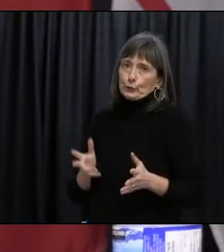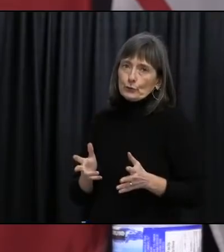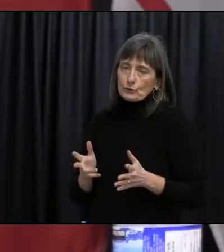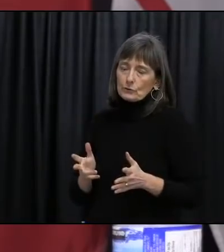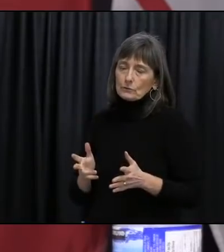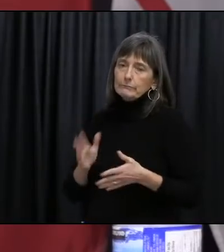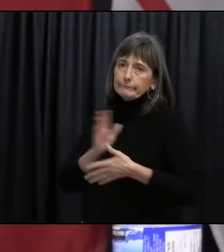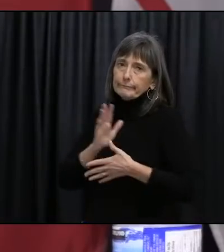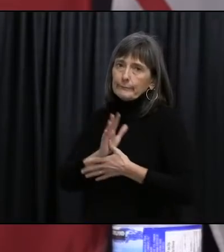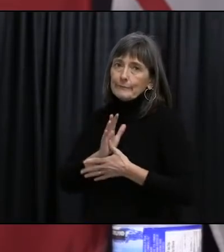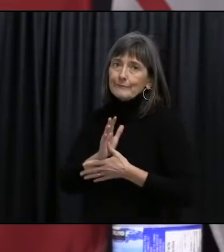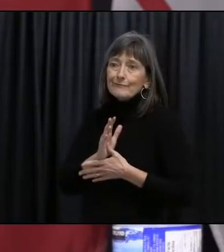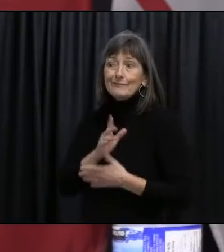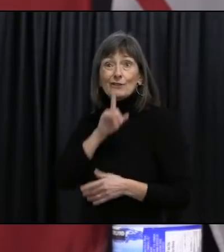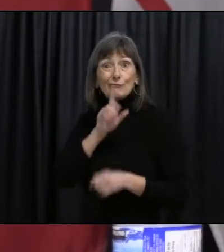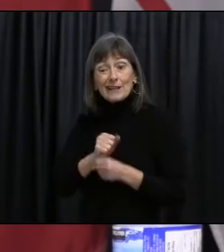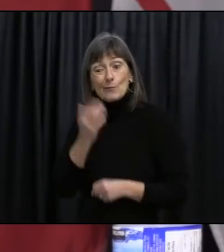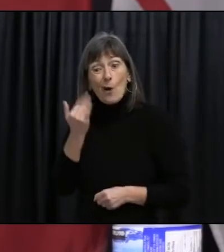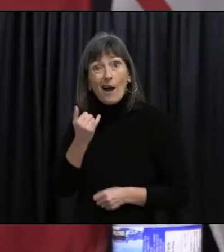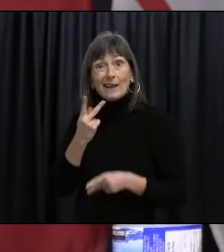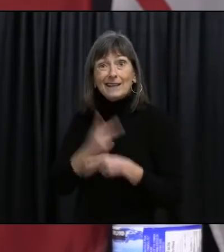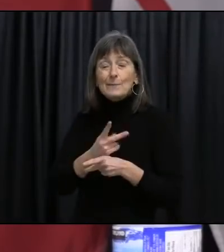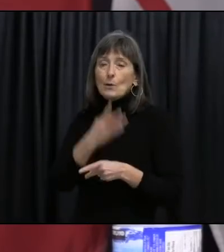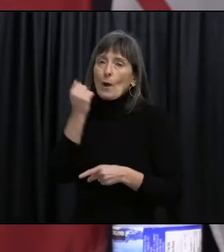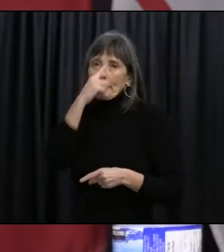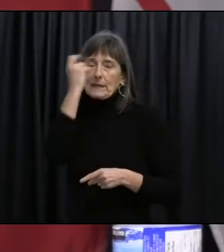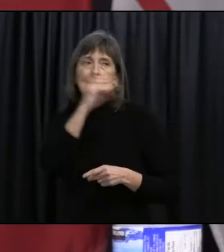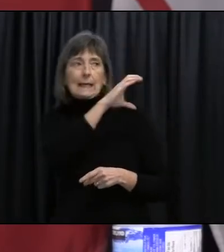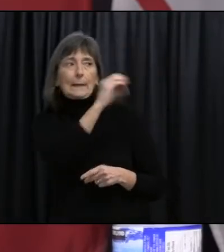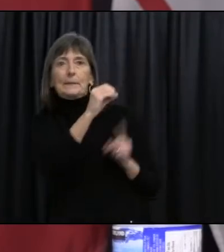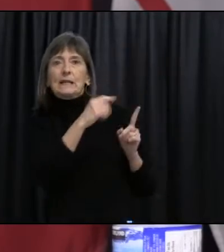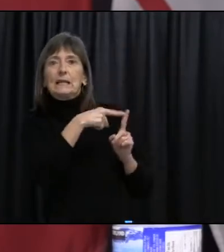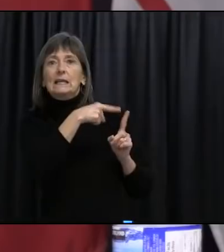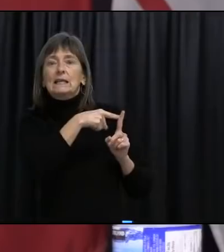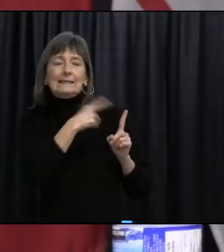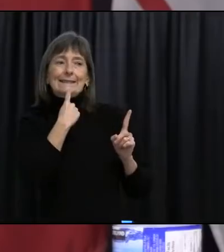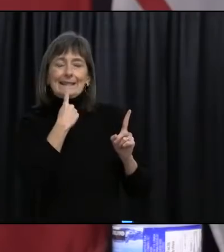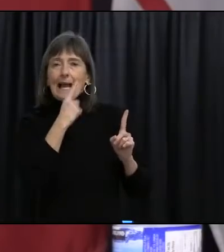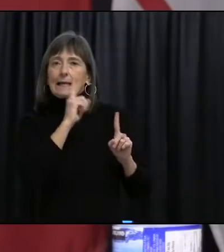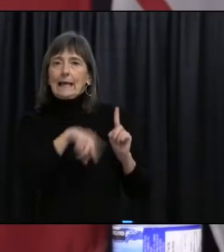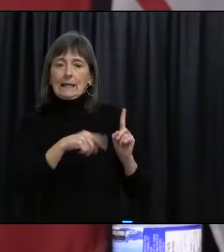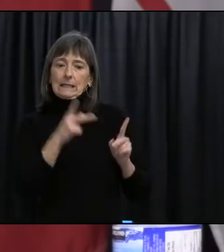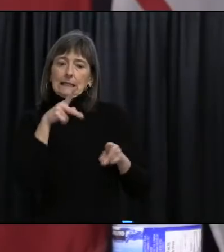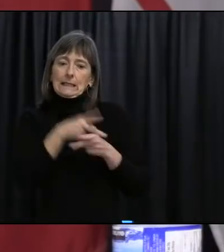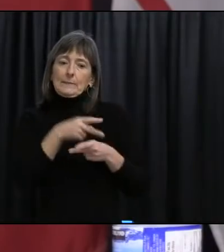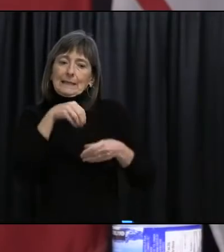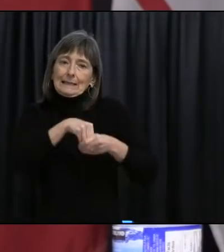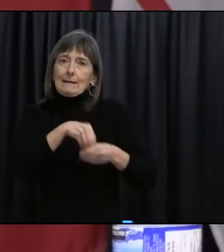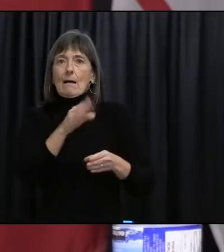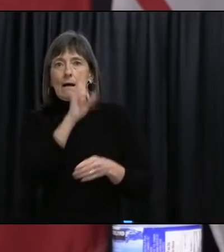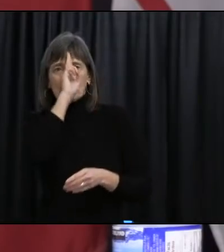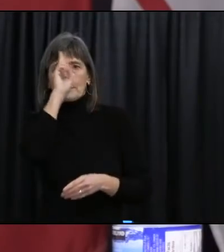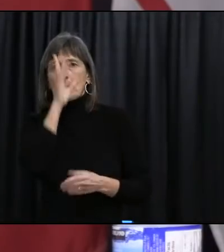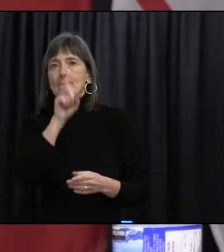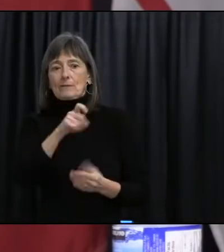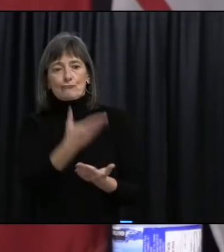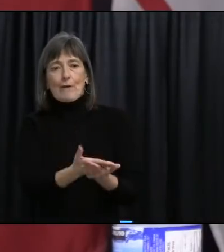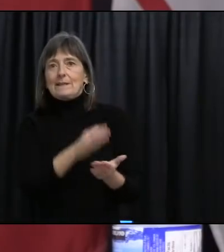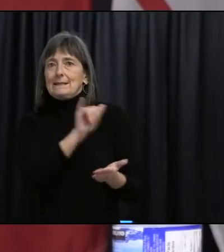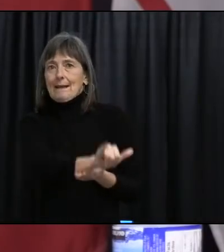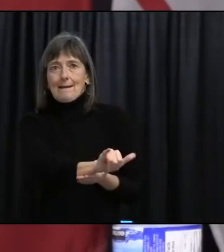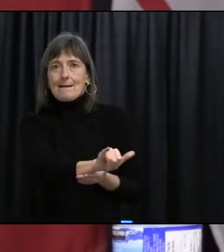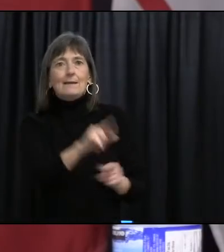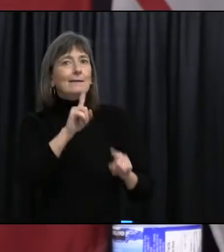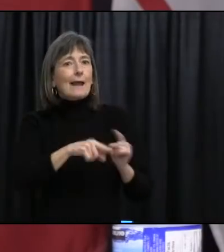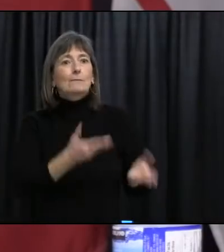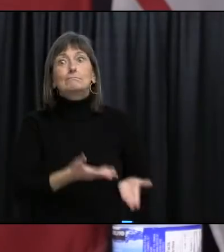the constraints that Pfizer put on us about not being able to move the vaccine once it arrived in St. John's